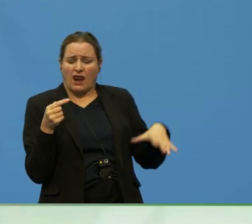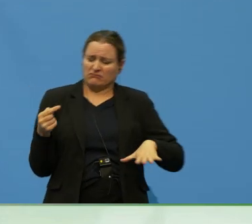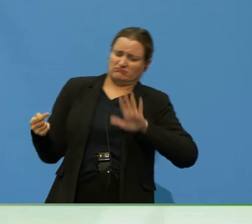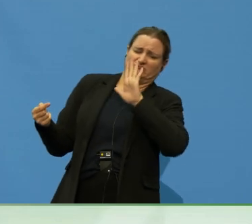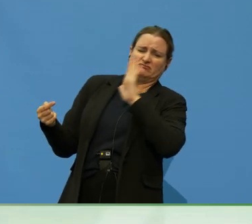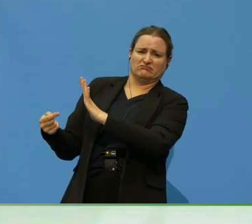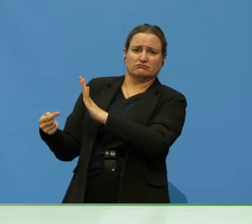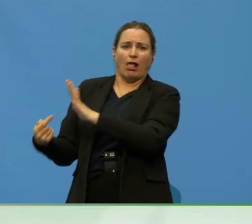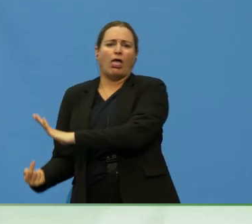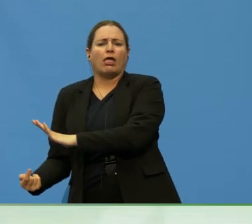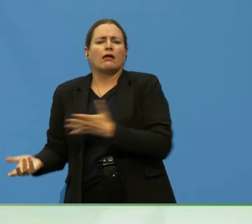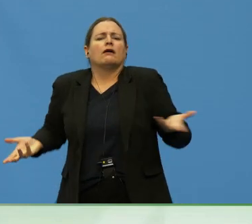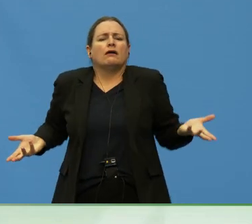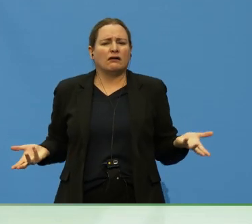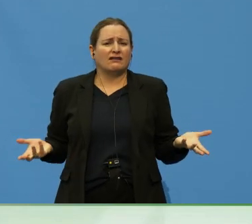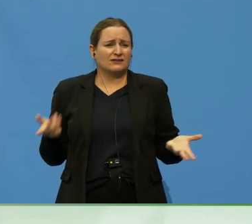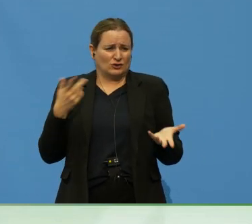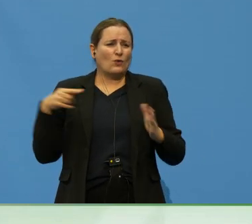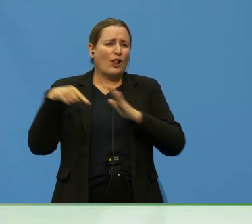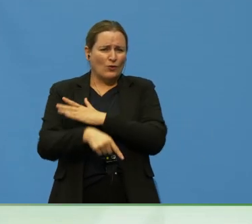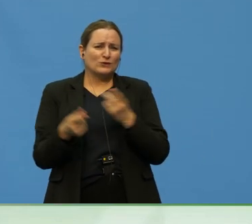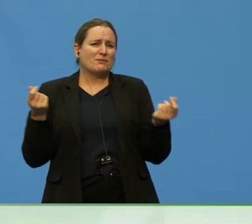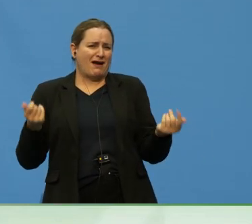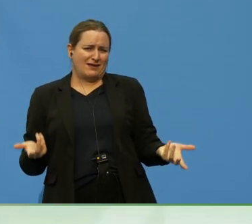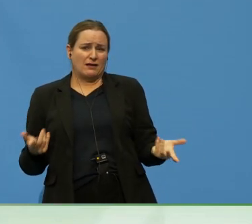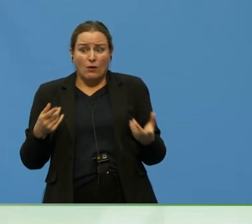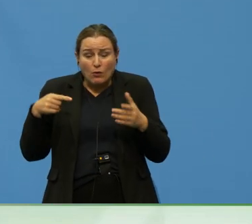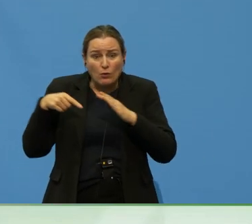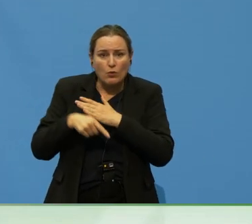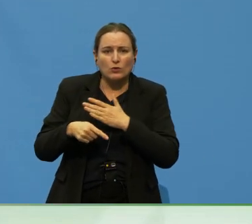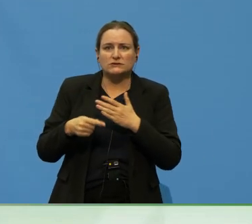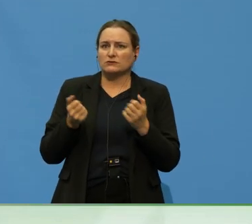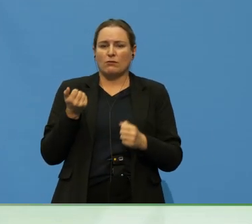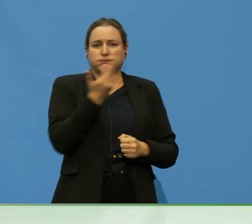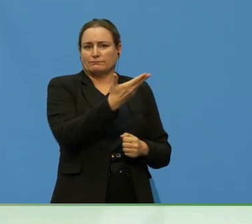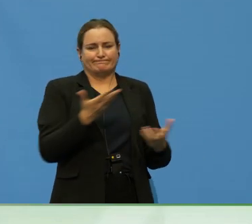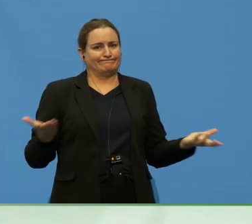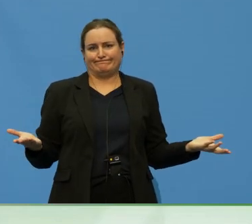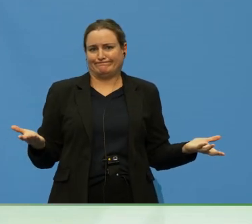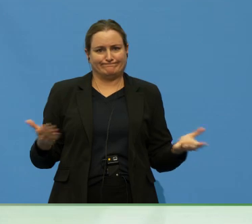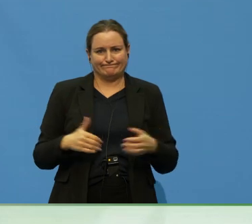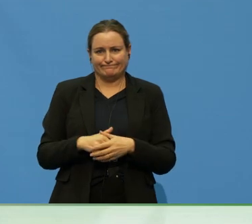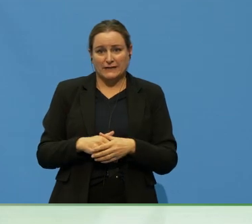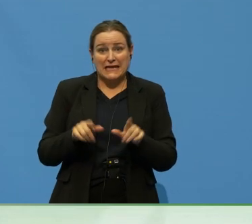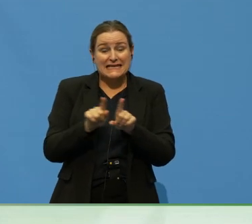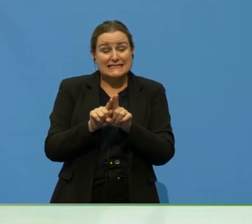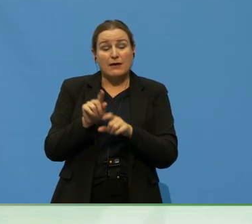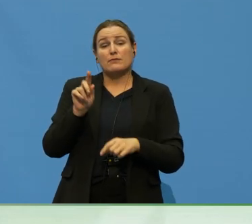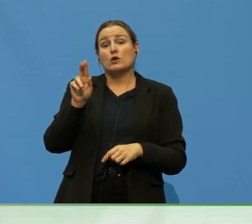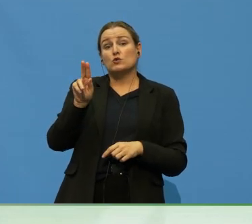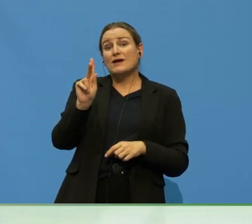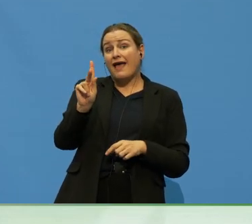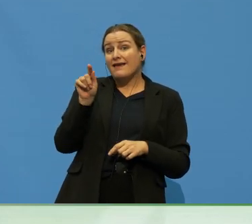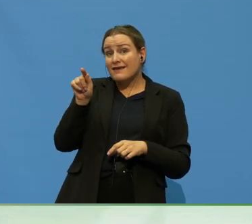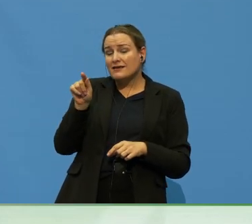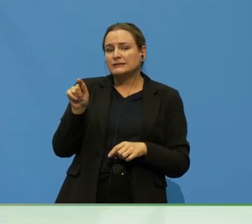so. So that is a major problem. And another problem in the UK has been a weak